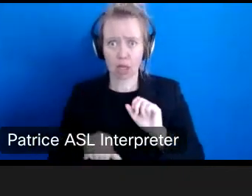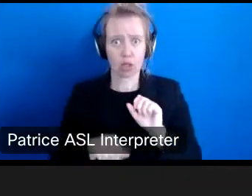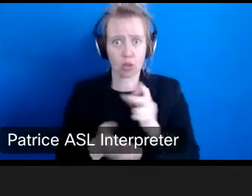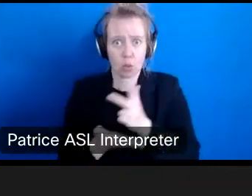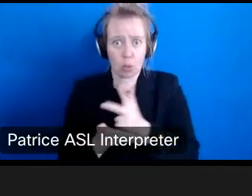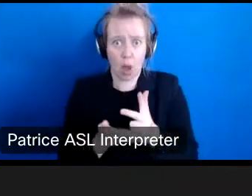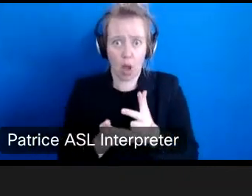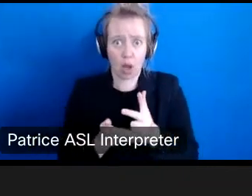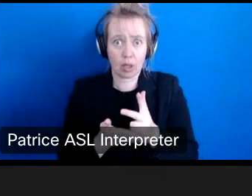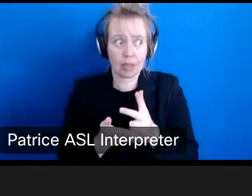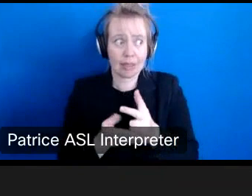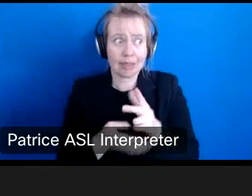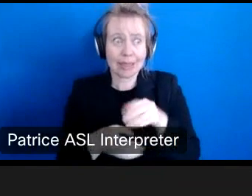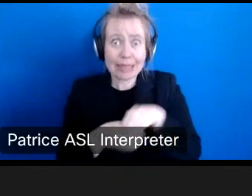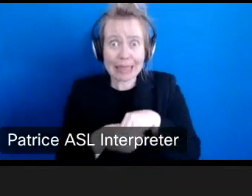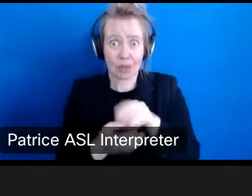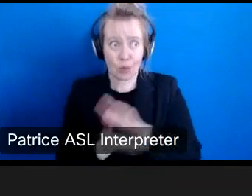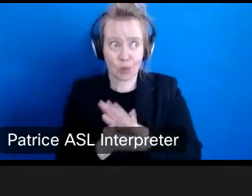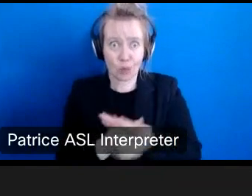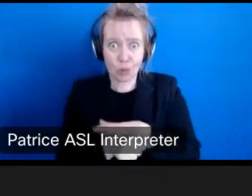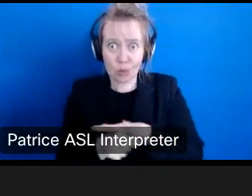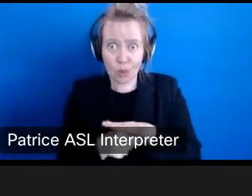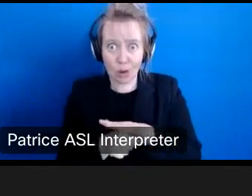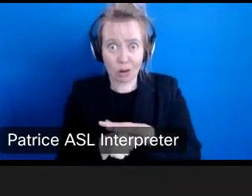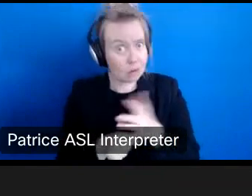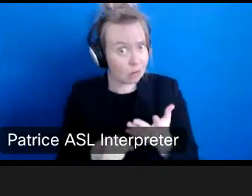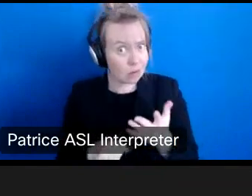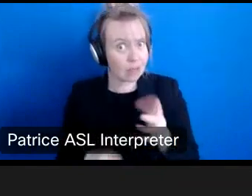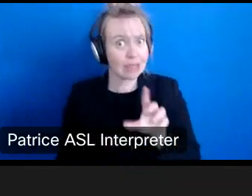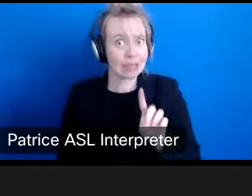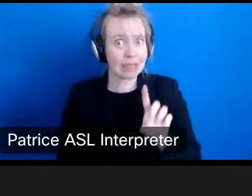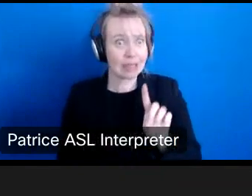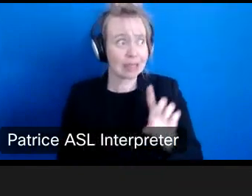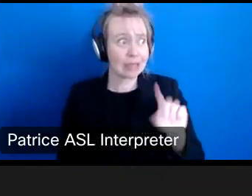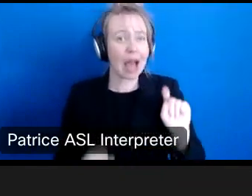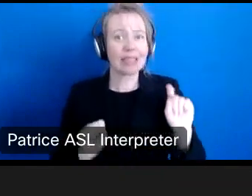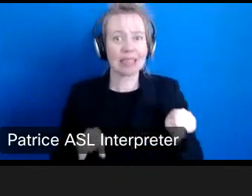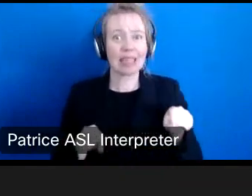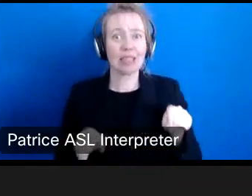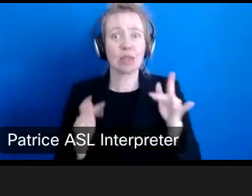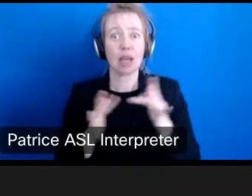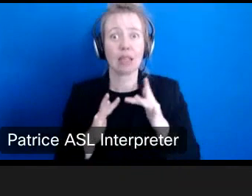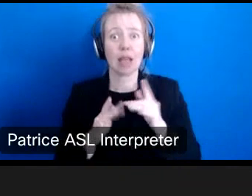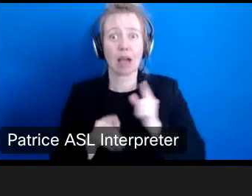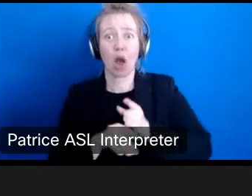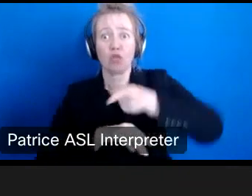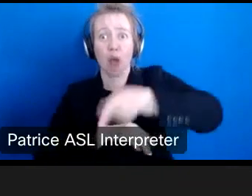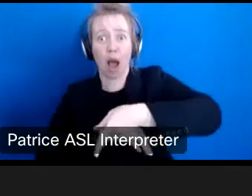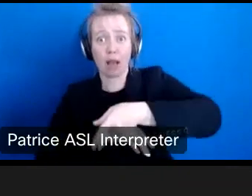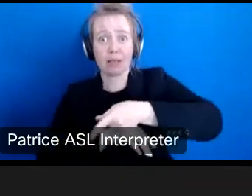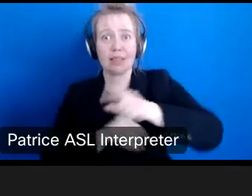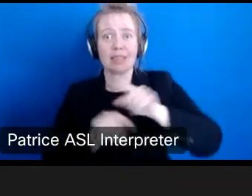I think DDOT's got to reach across agencies to come up with